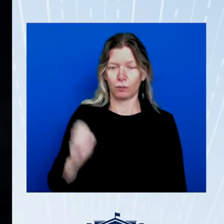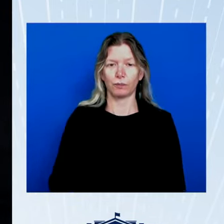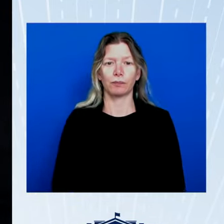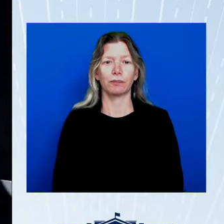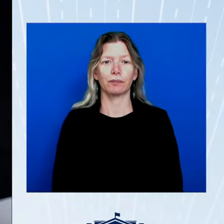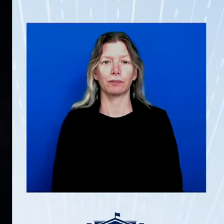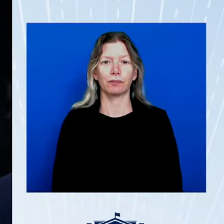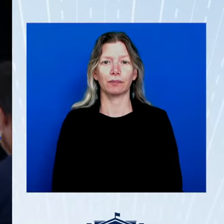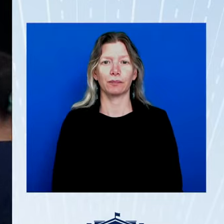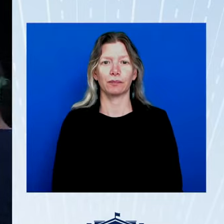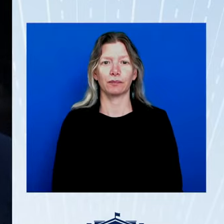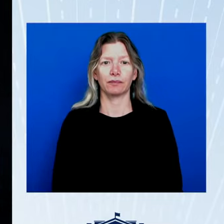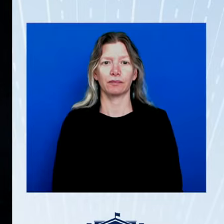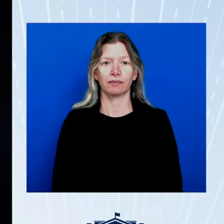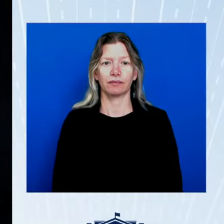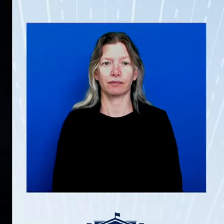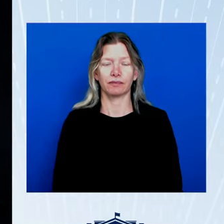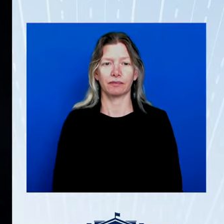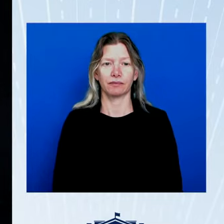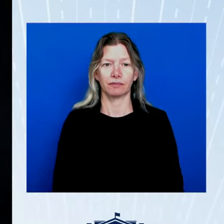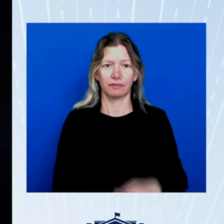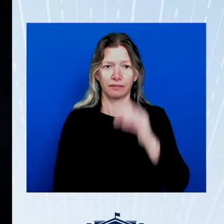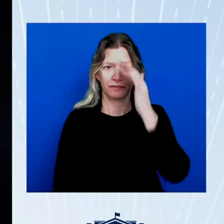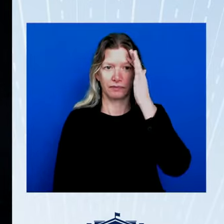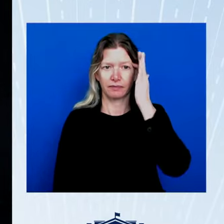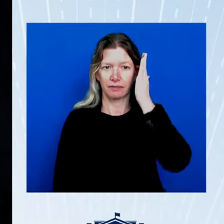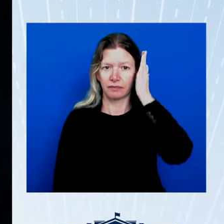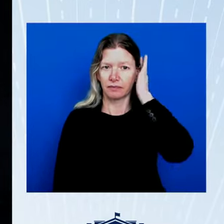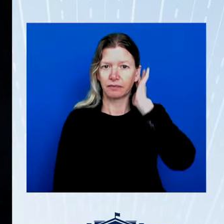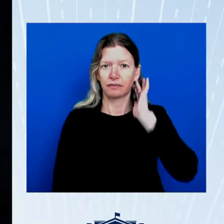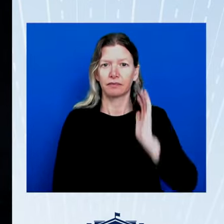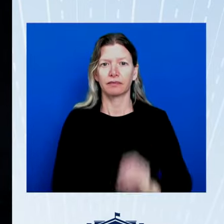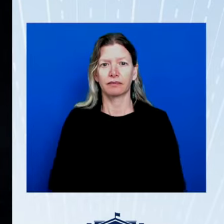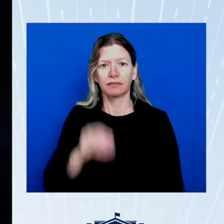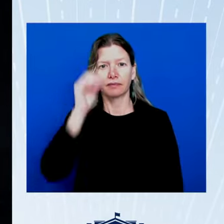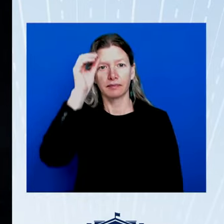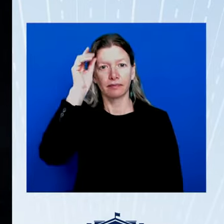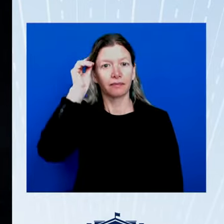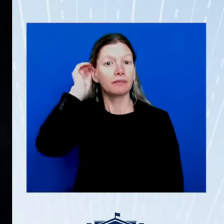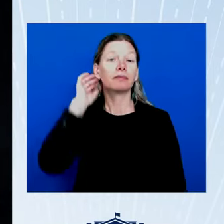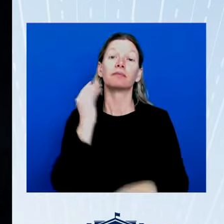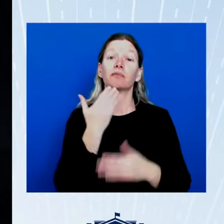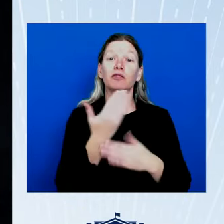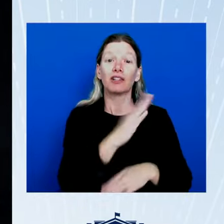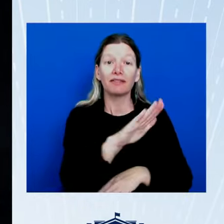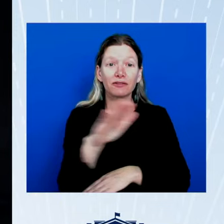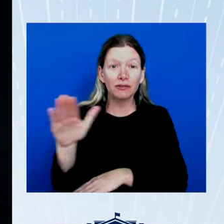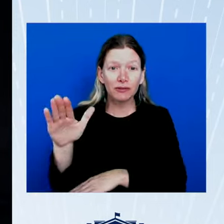Good afternoon, everyone.